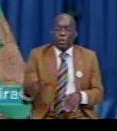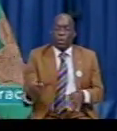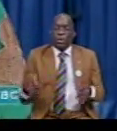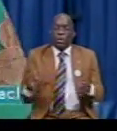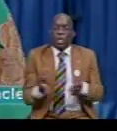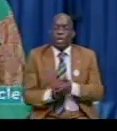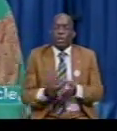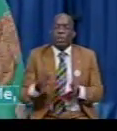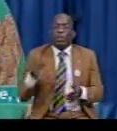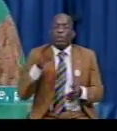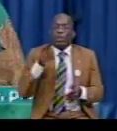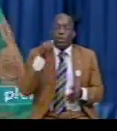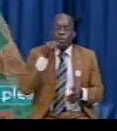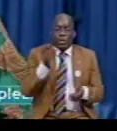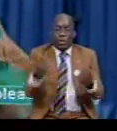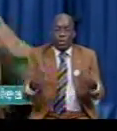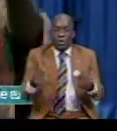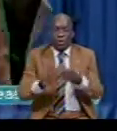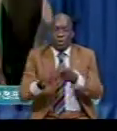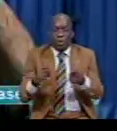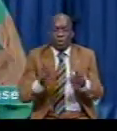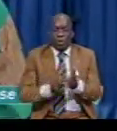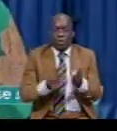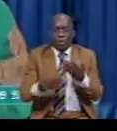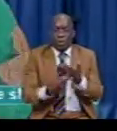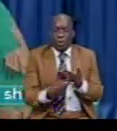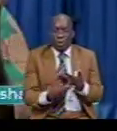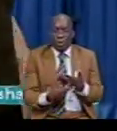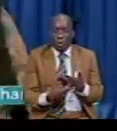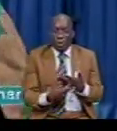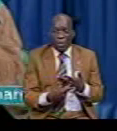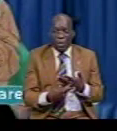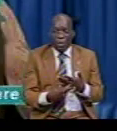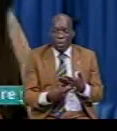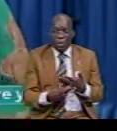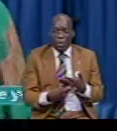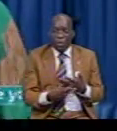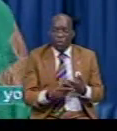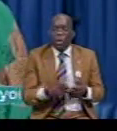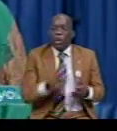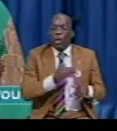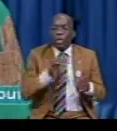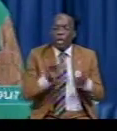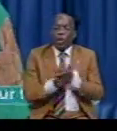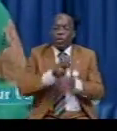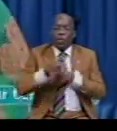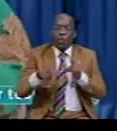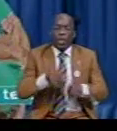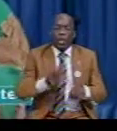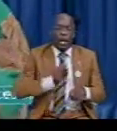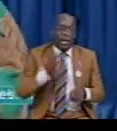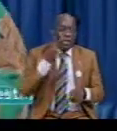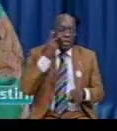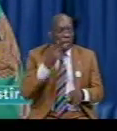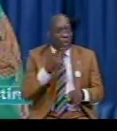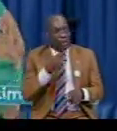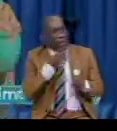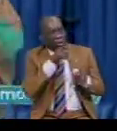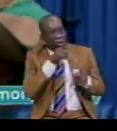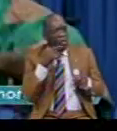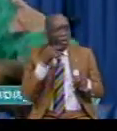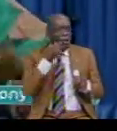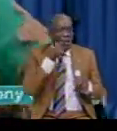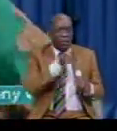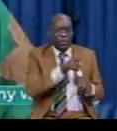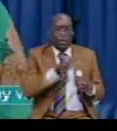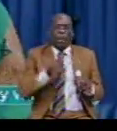ayin mo sa wa nwo pe ah se baba ori kini la nti won won lo nje ri baba Kumuyi si so ngba ti o di ni jeta olorun sa